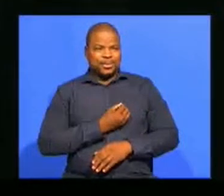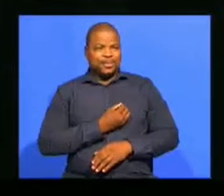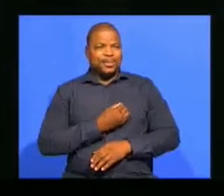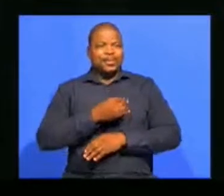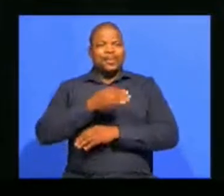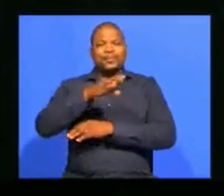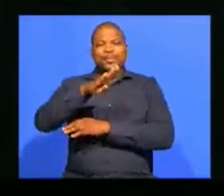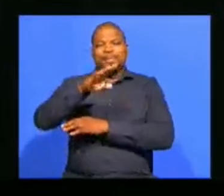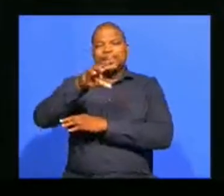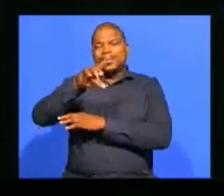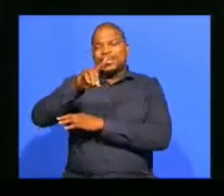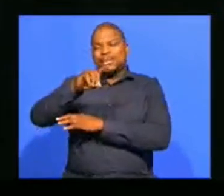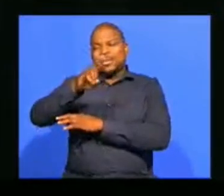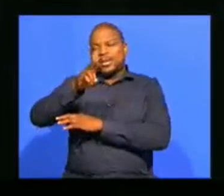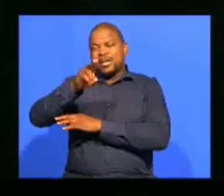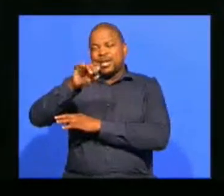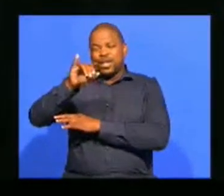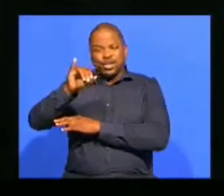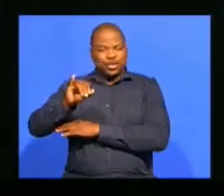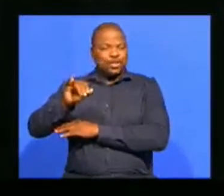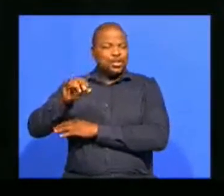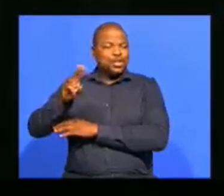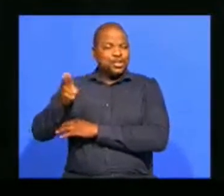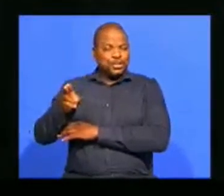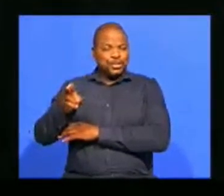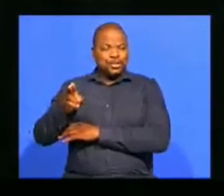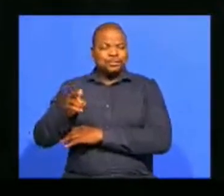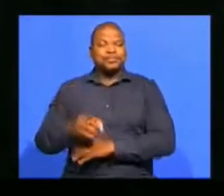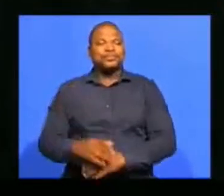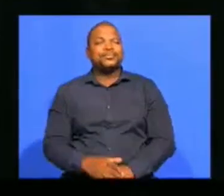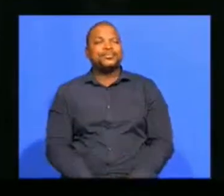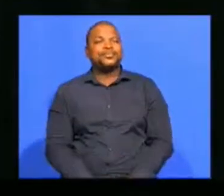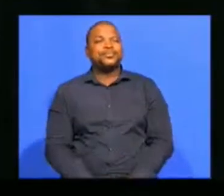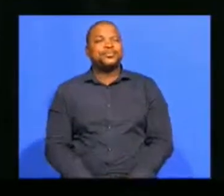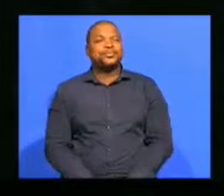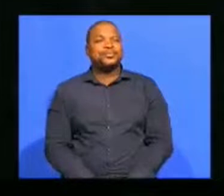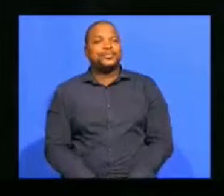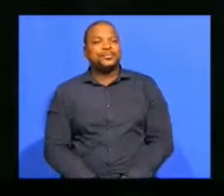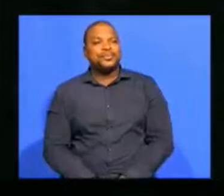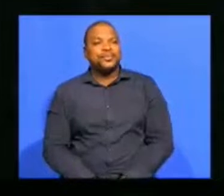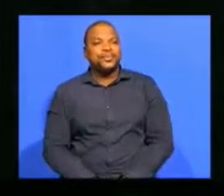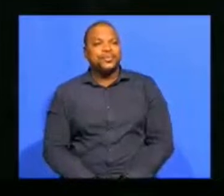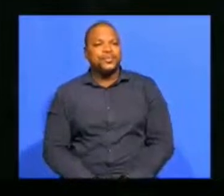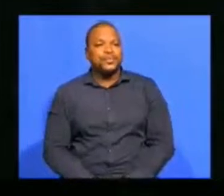as the BDIH, Botswana Digital Innovation Hub,